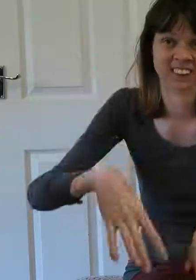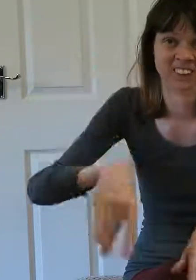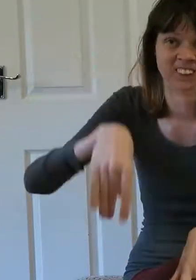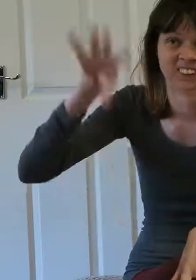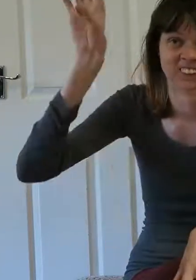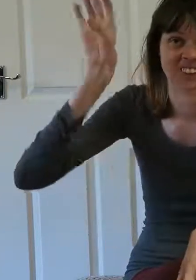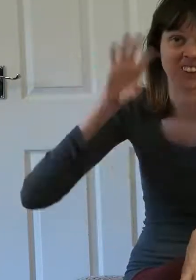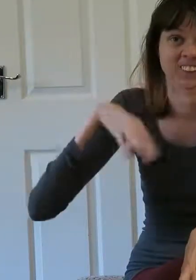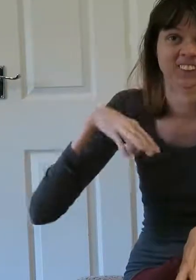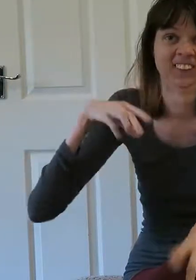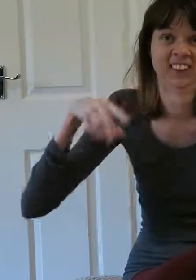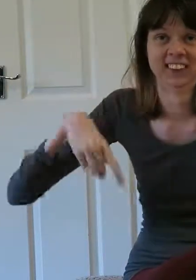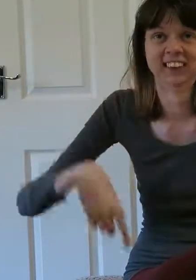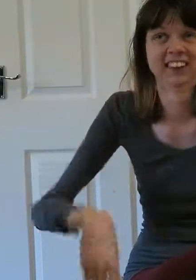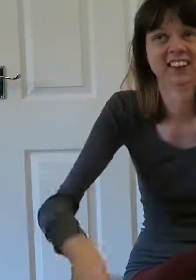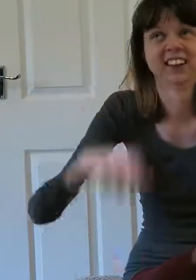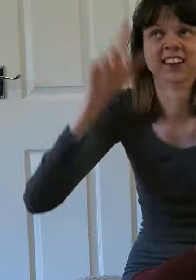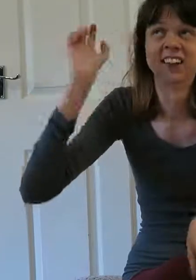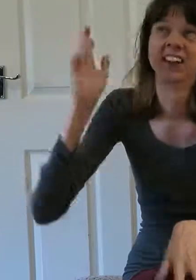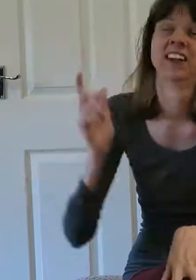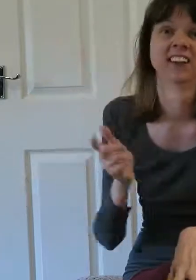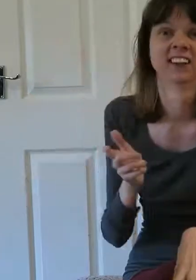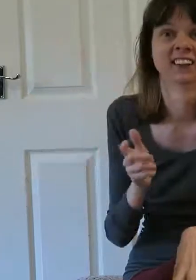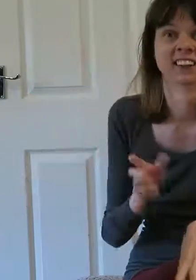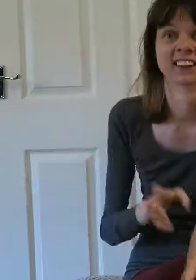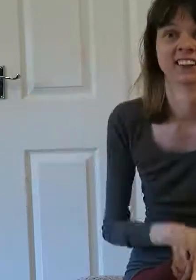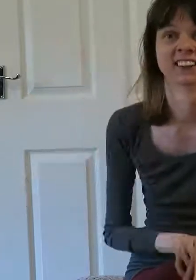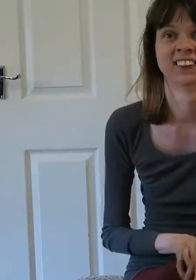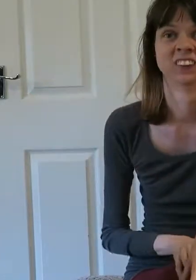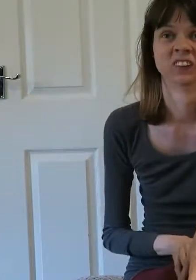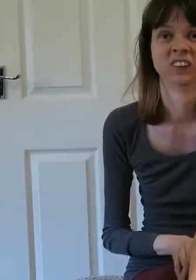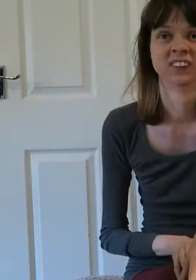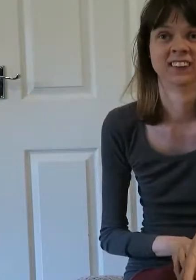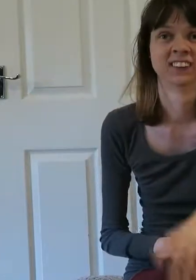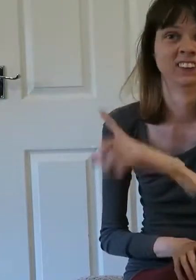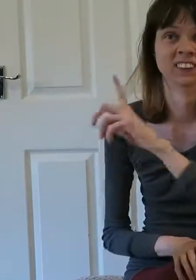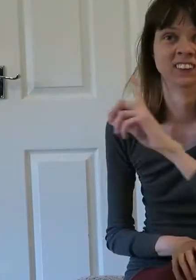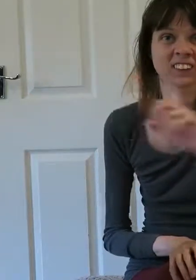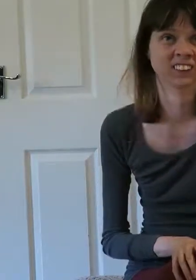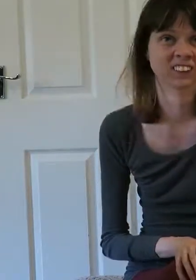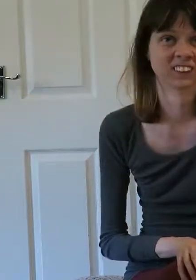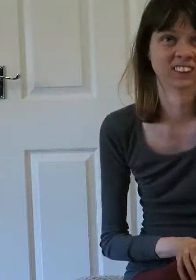waiting to go out.